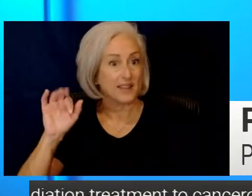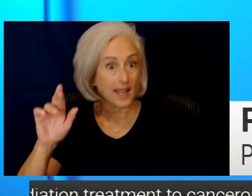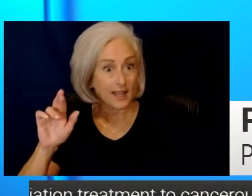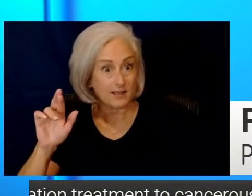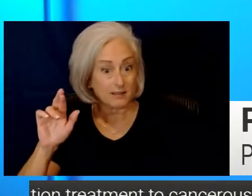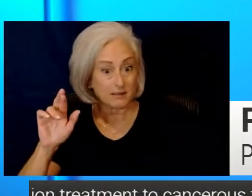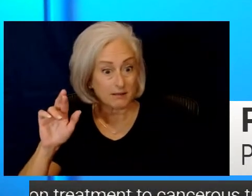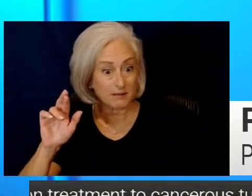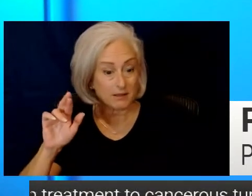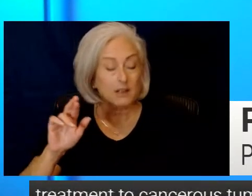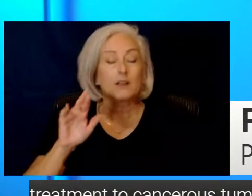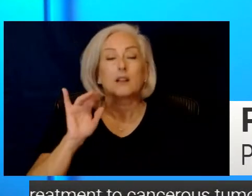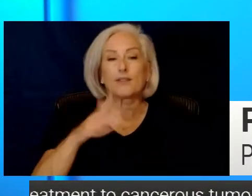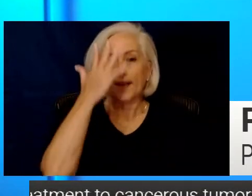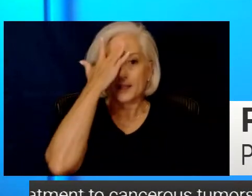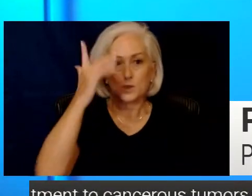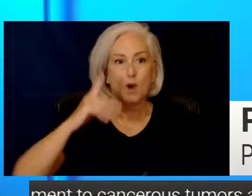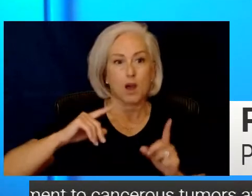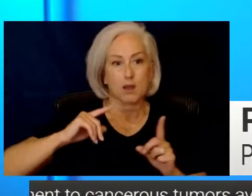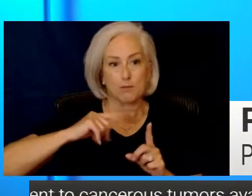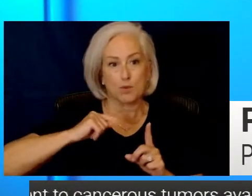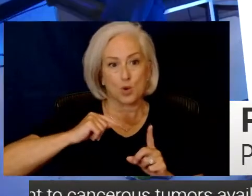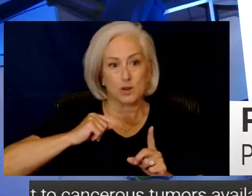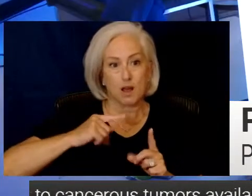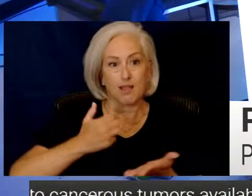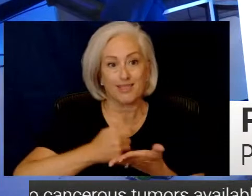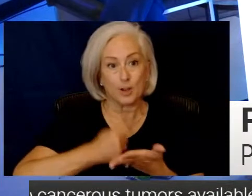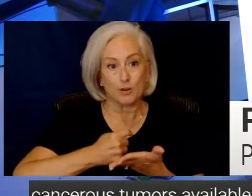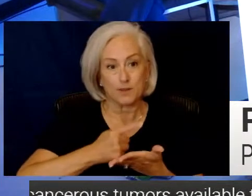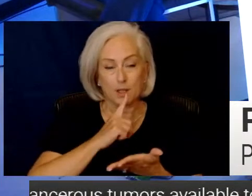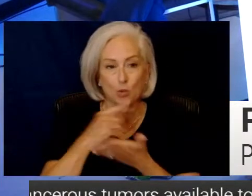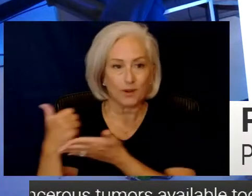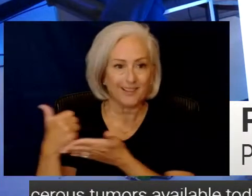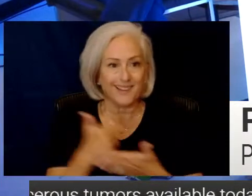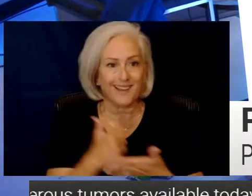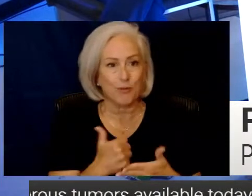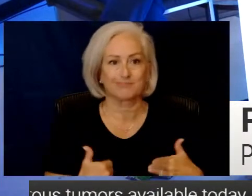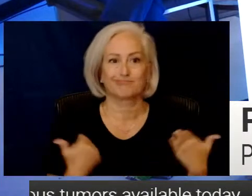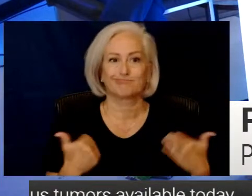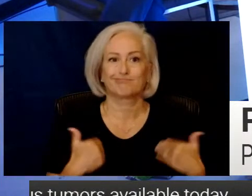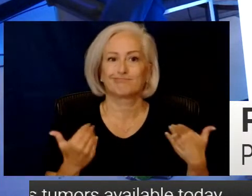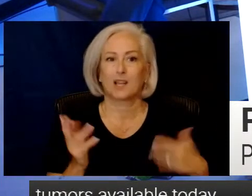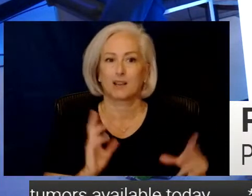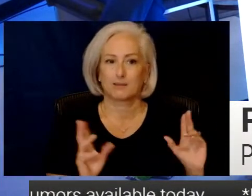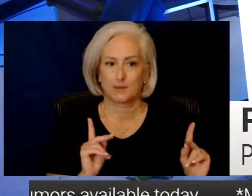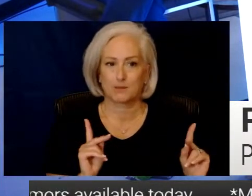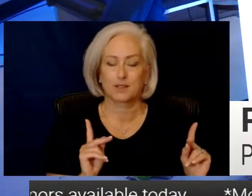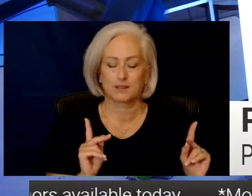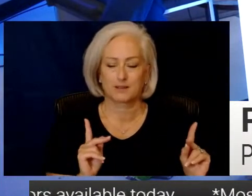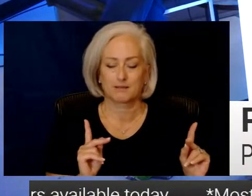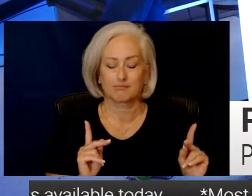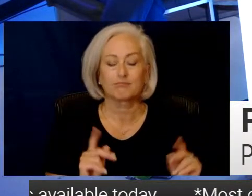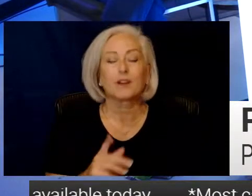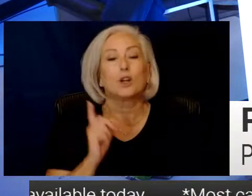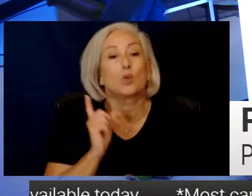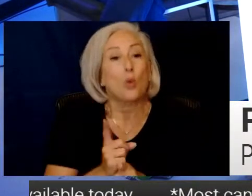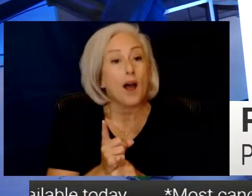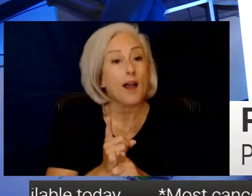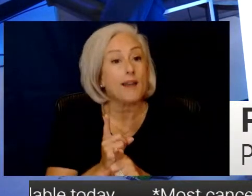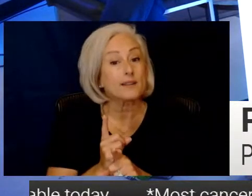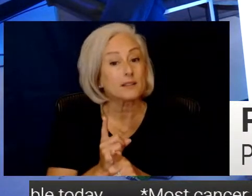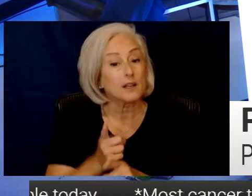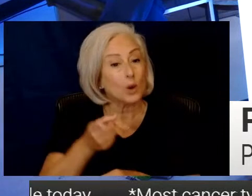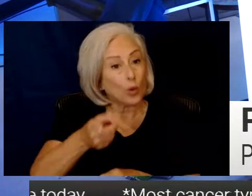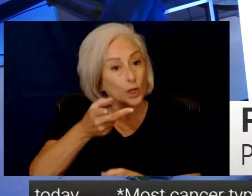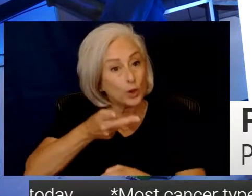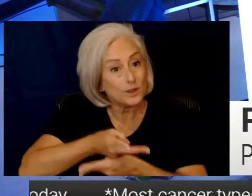really serving a much younger audience. Yeah, that's a big deal about the ability to take care of young people, because you don't want to because generalized